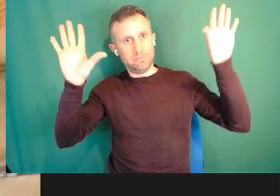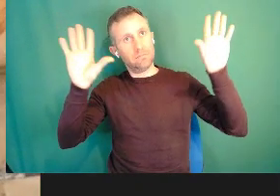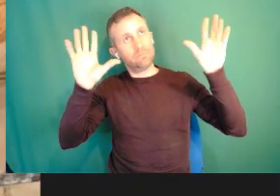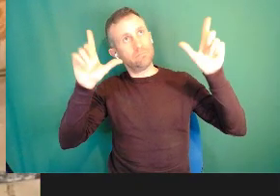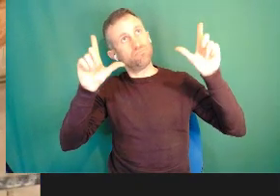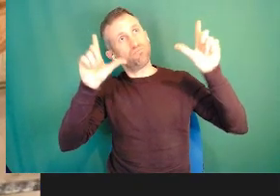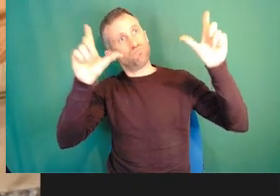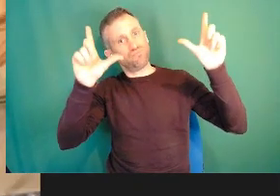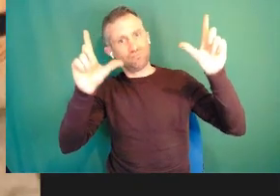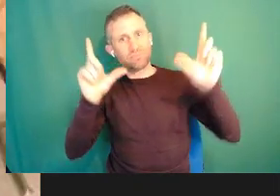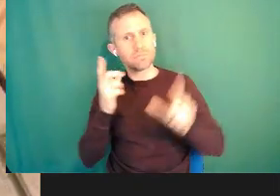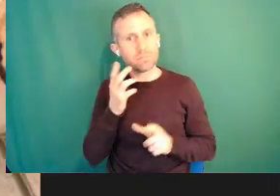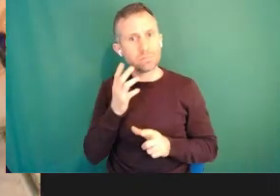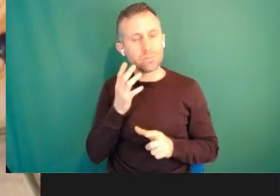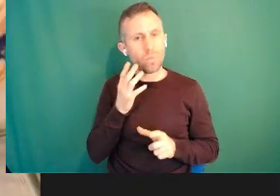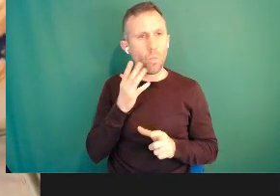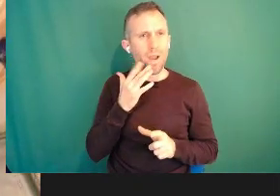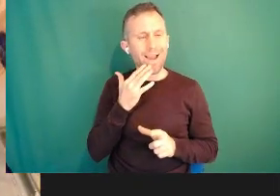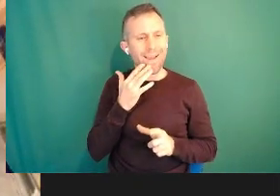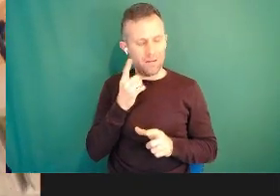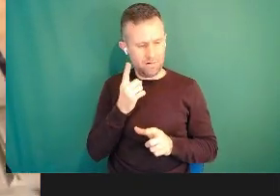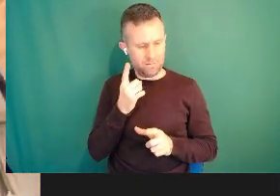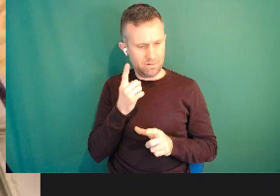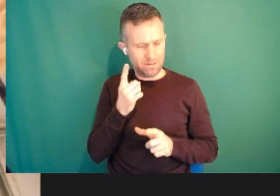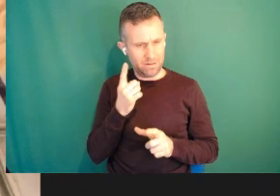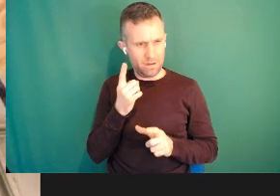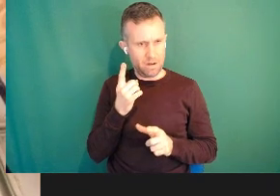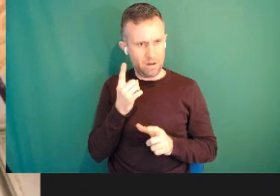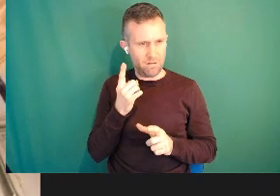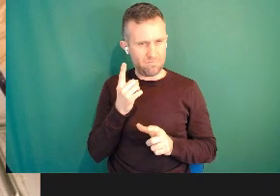So that would have been kind of late 1500s.